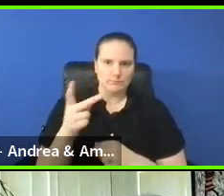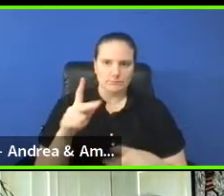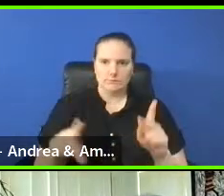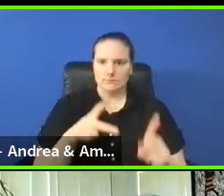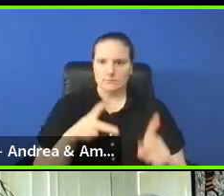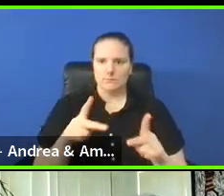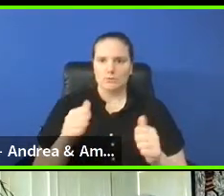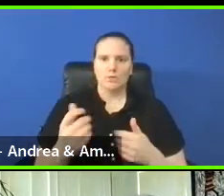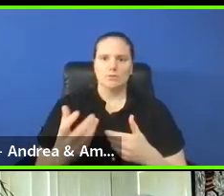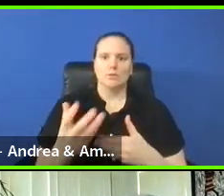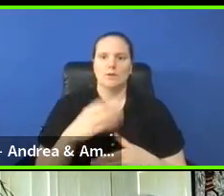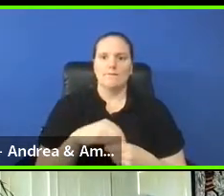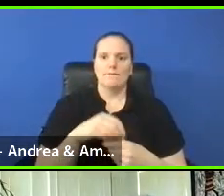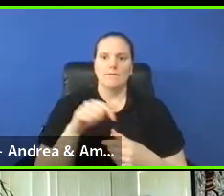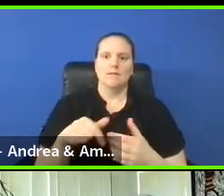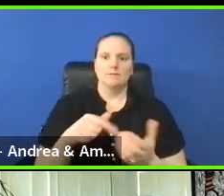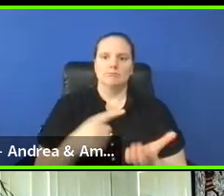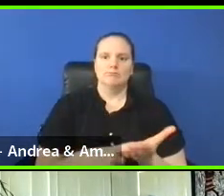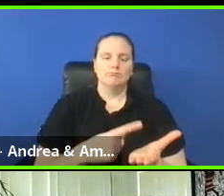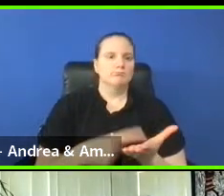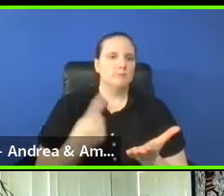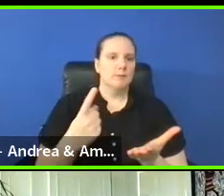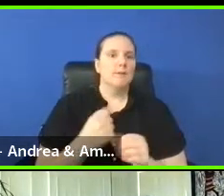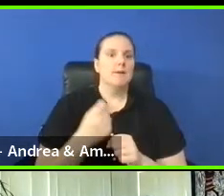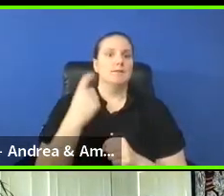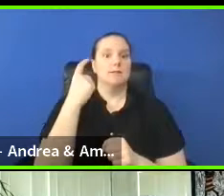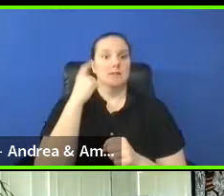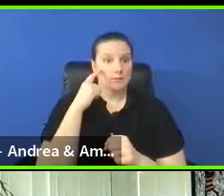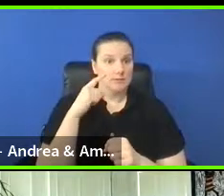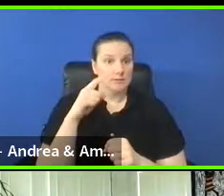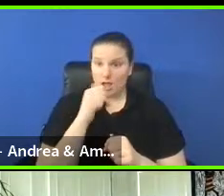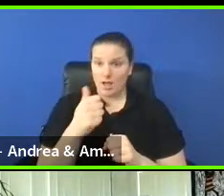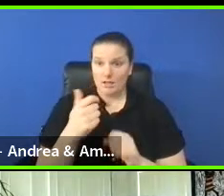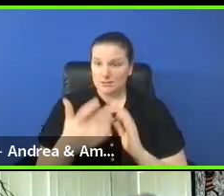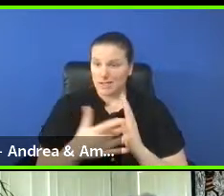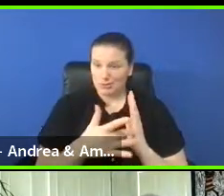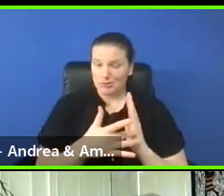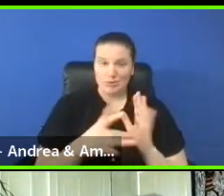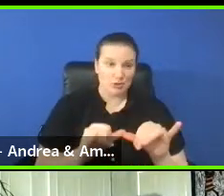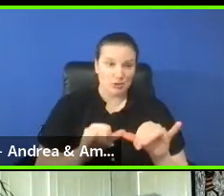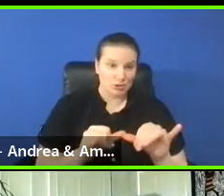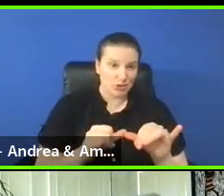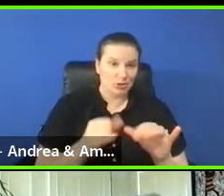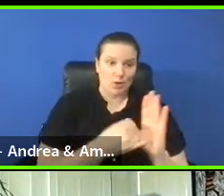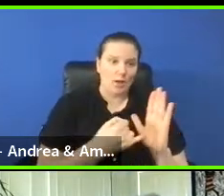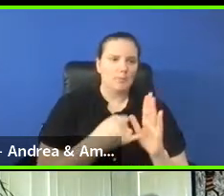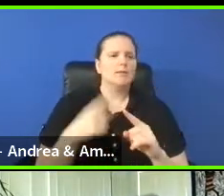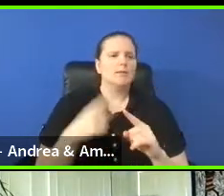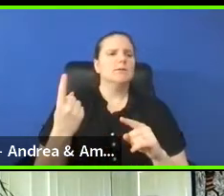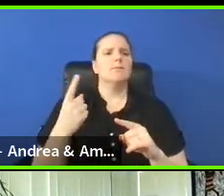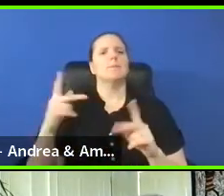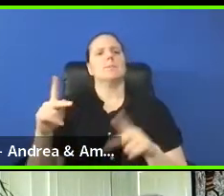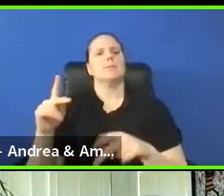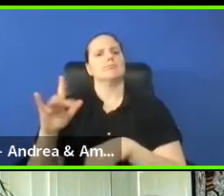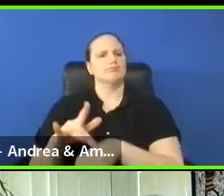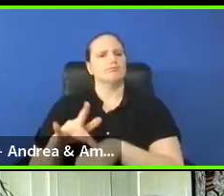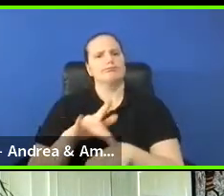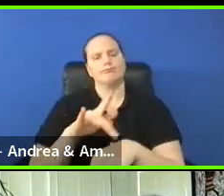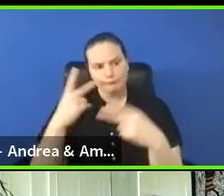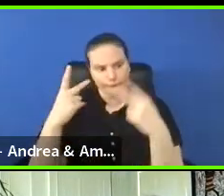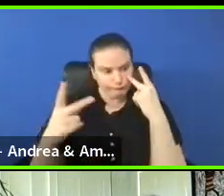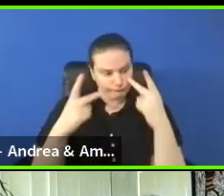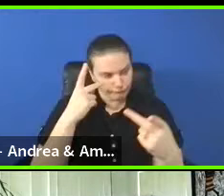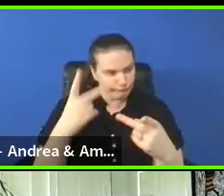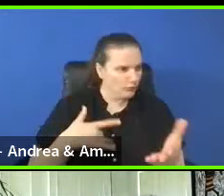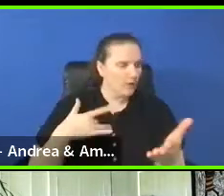engage around this need something that makes sense and not the technical engineering drawings, but something that people can touch, see, and feel and better